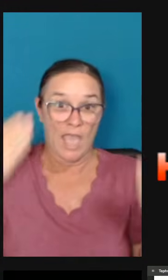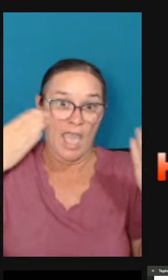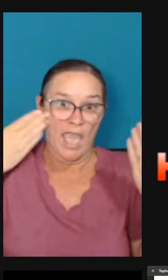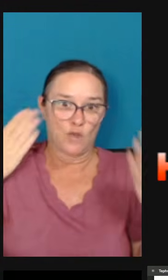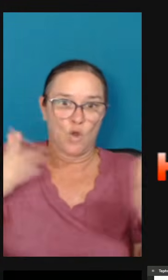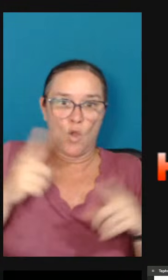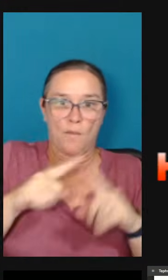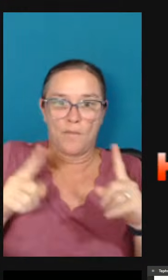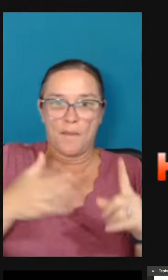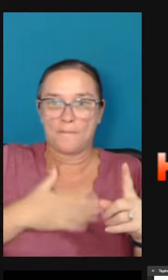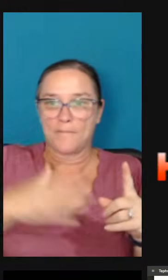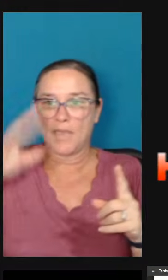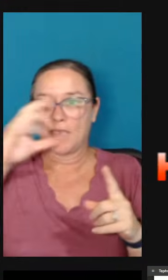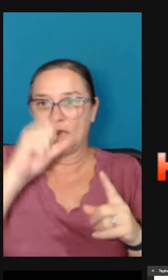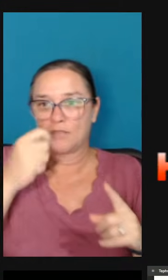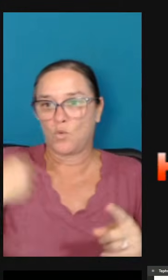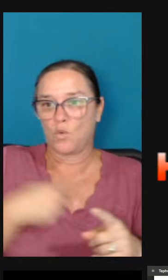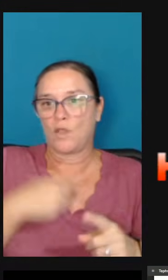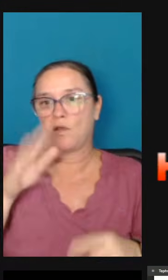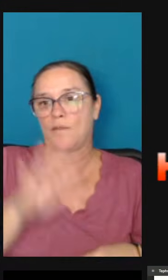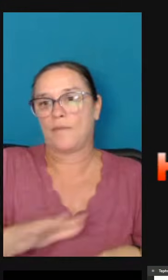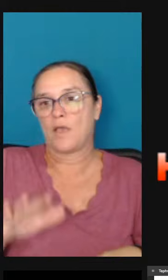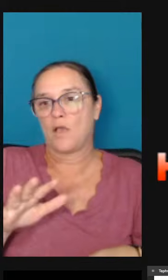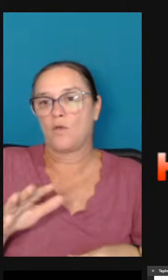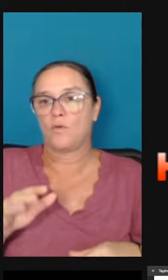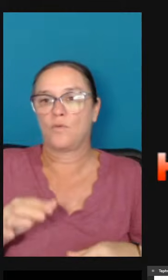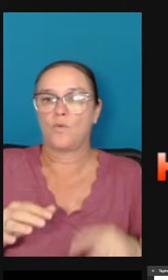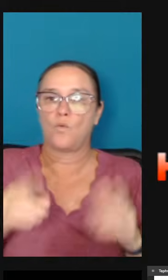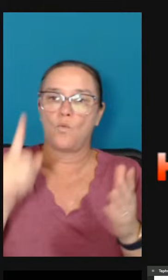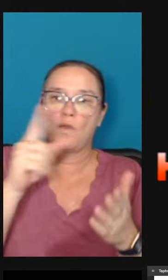guess is we're somewhere in this 1,000 to 2,000